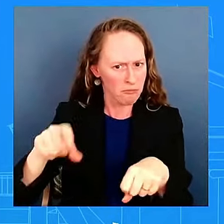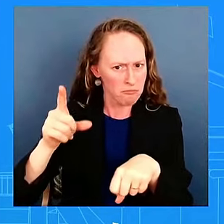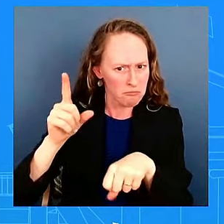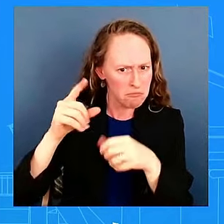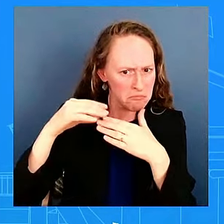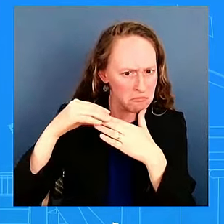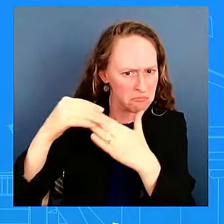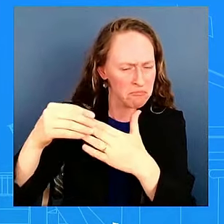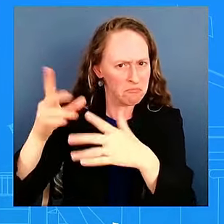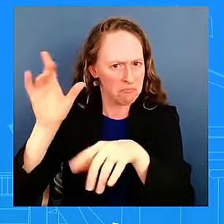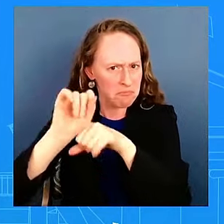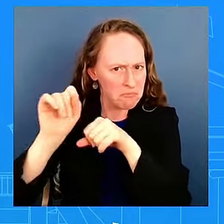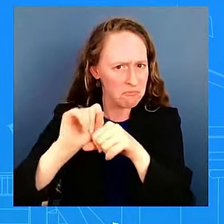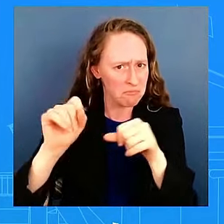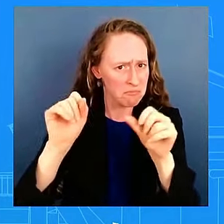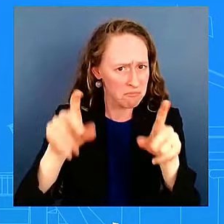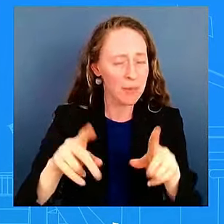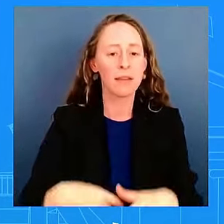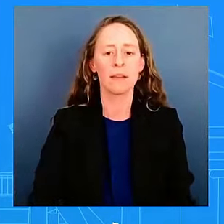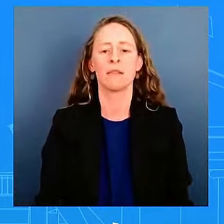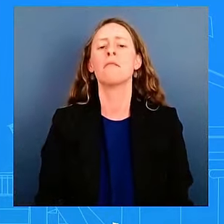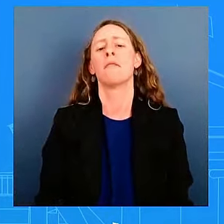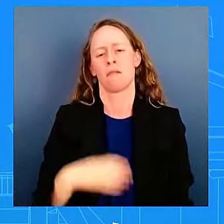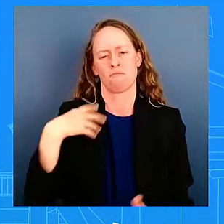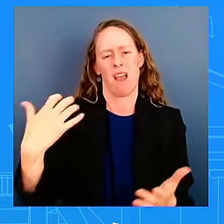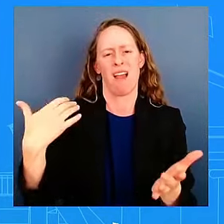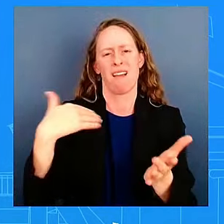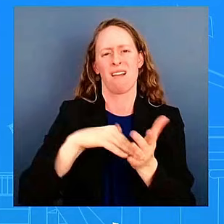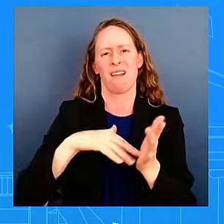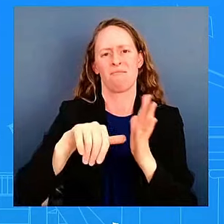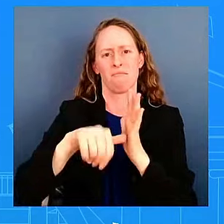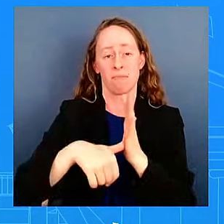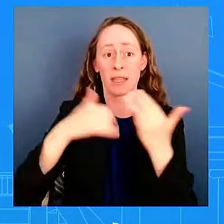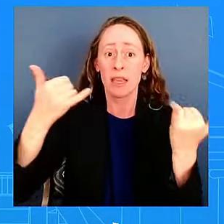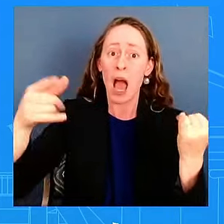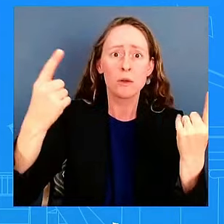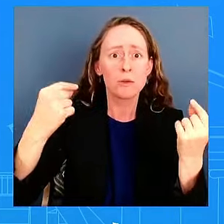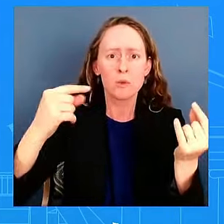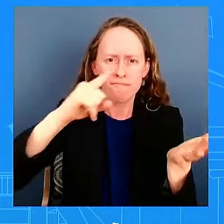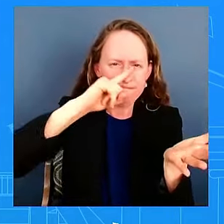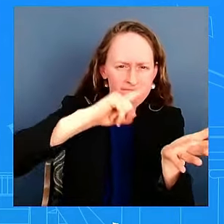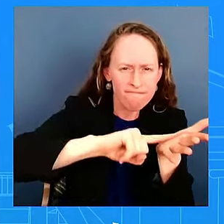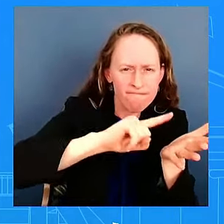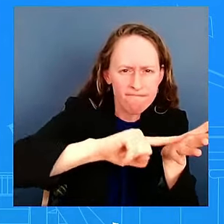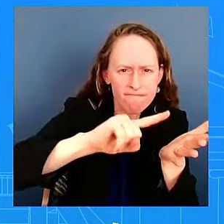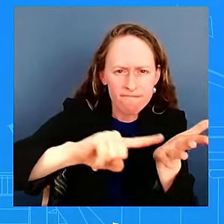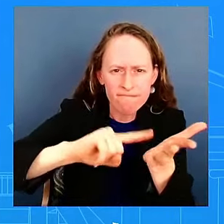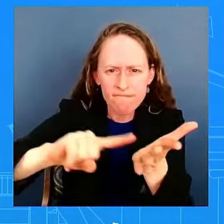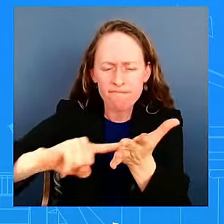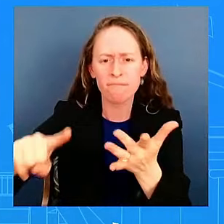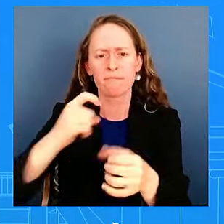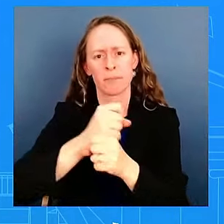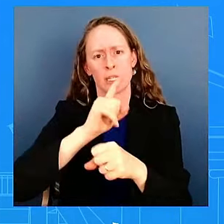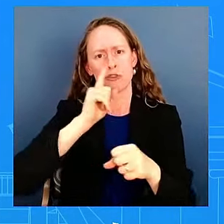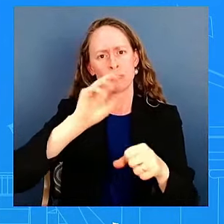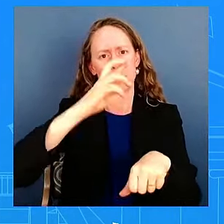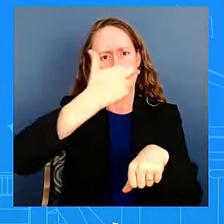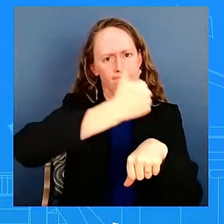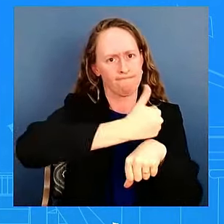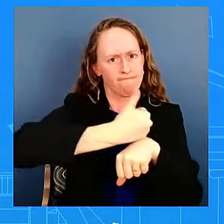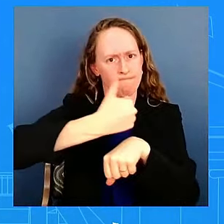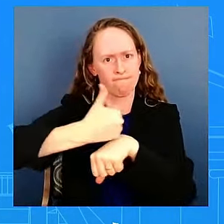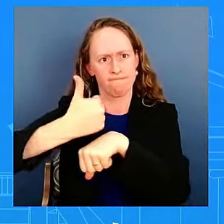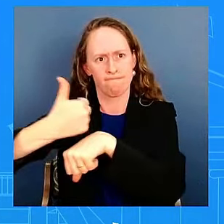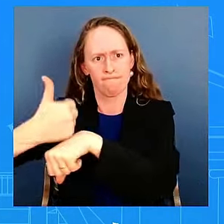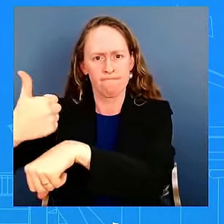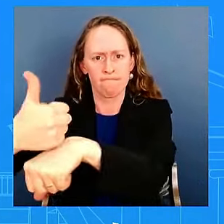ensure protectees have needed security. And she is committed to cooperate fully with the independent review that the president